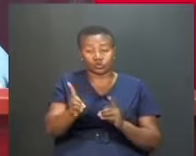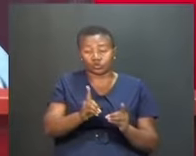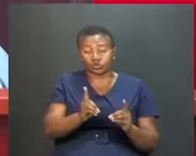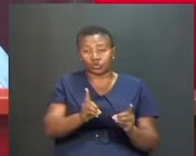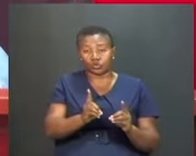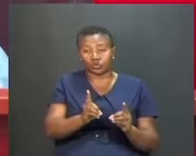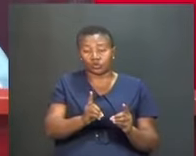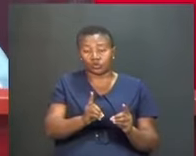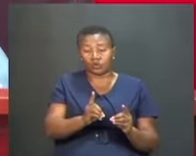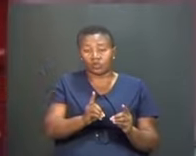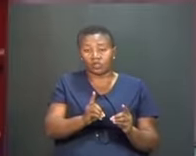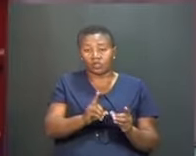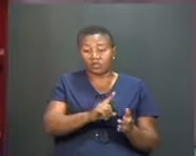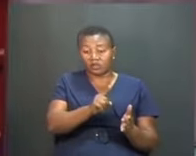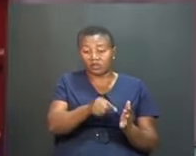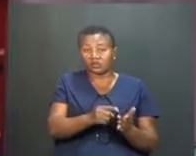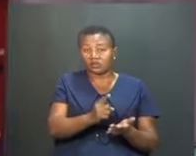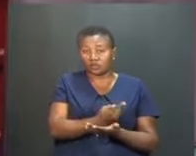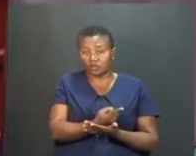House this week.